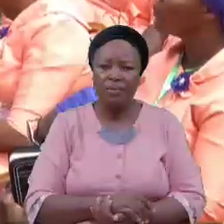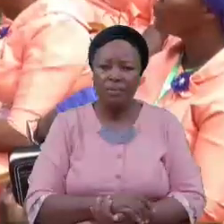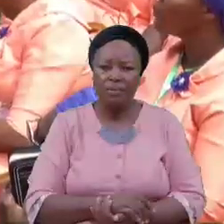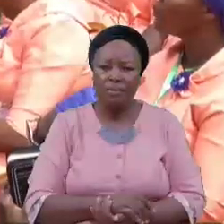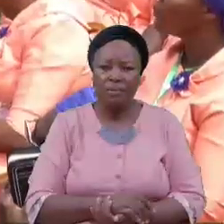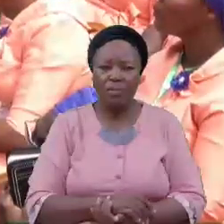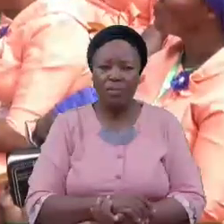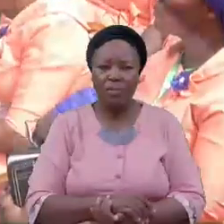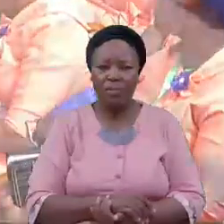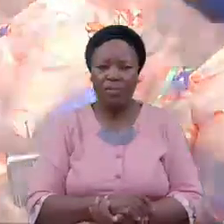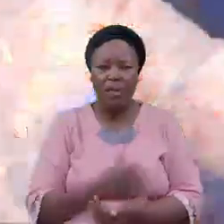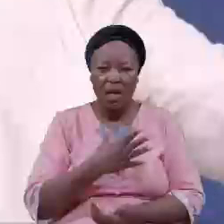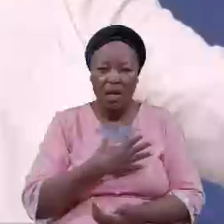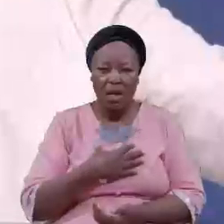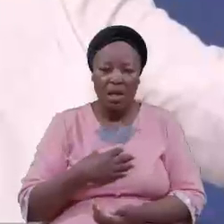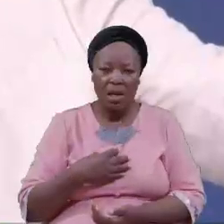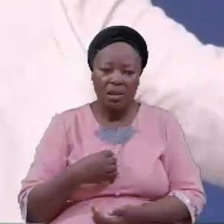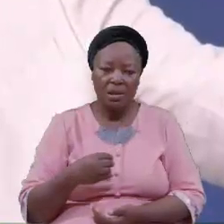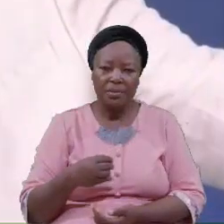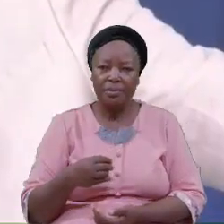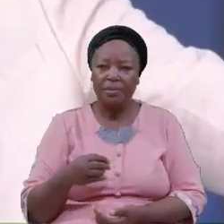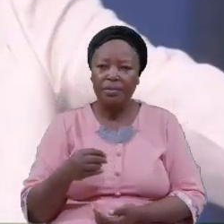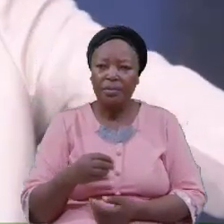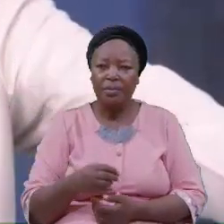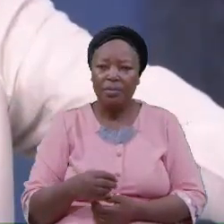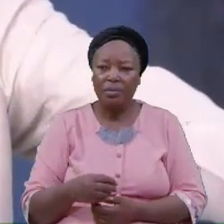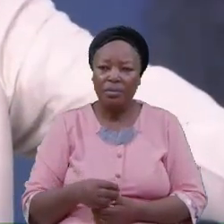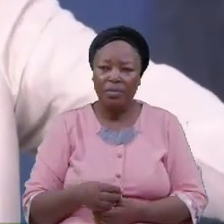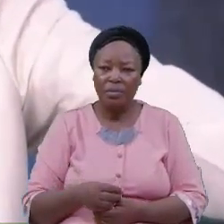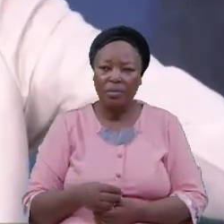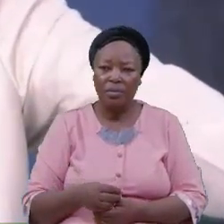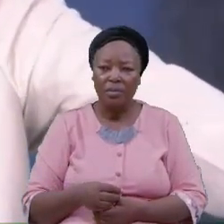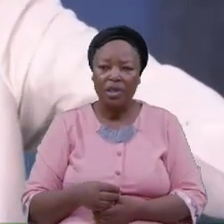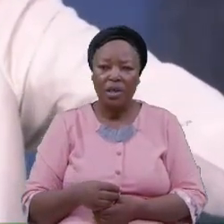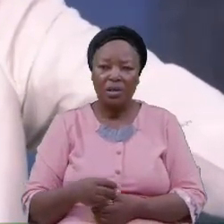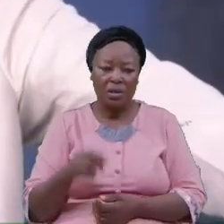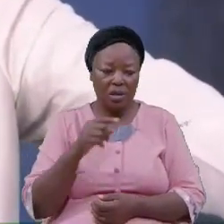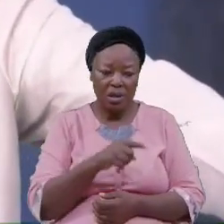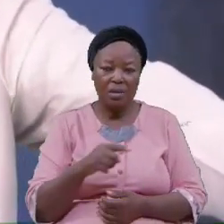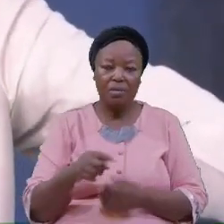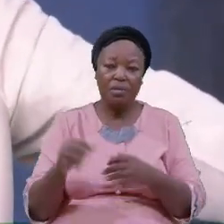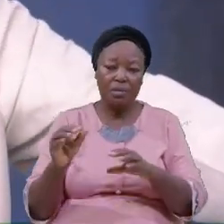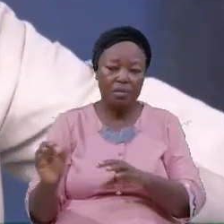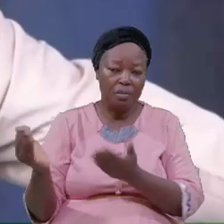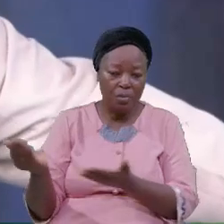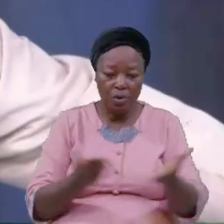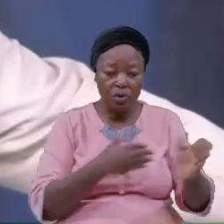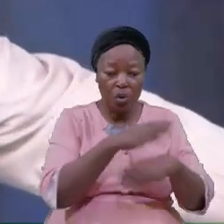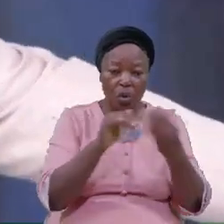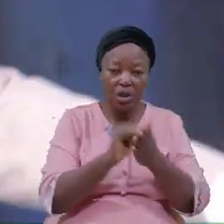And he brought all, they took away from Sodom, from Lot,